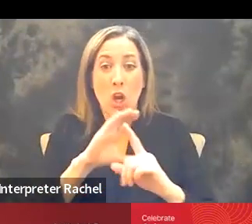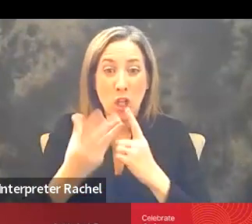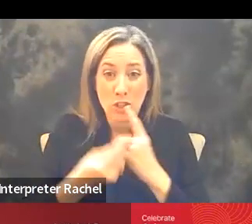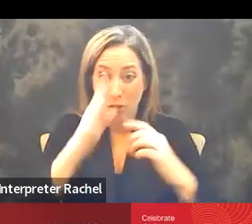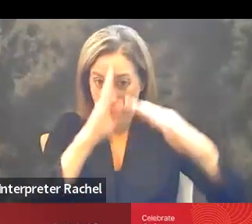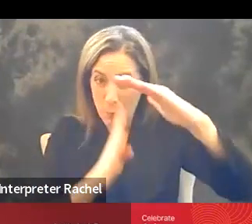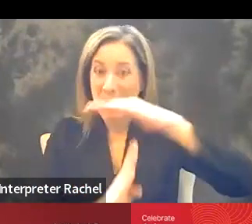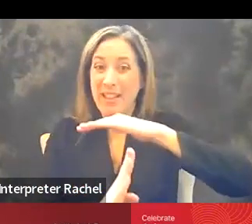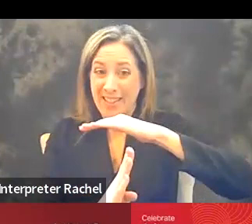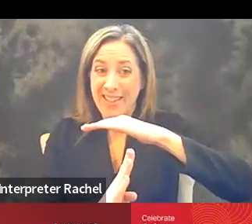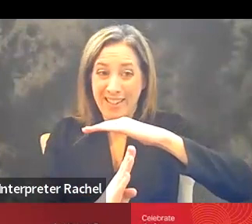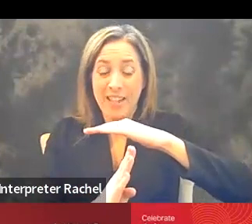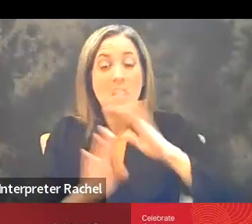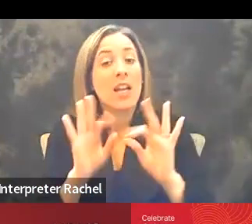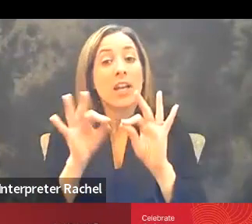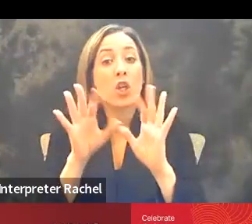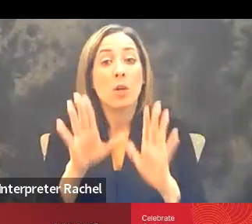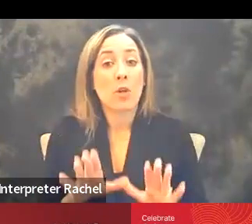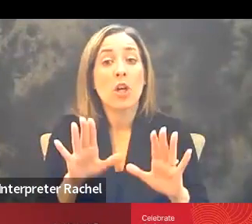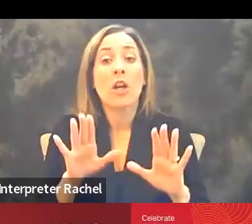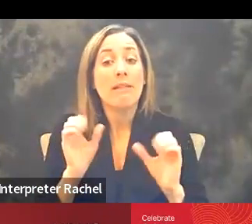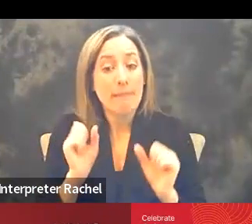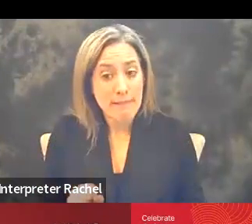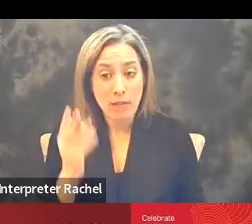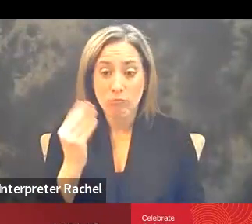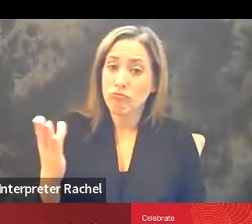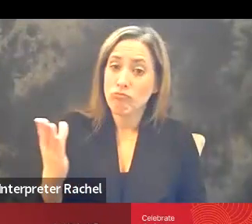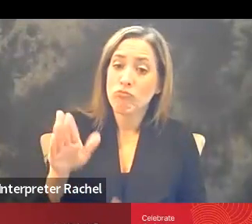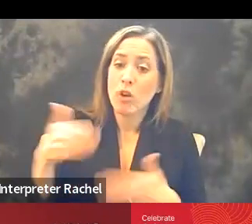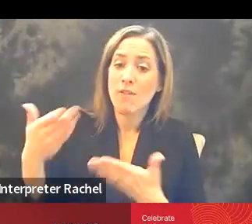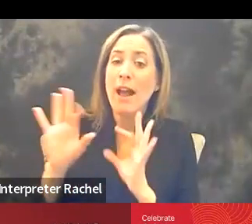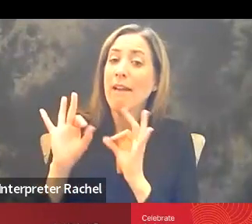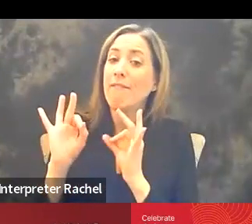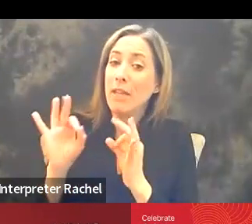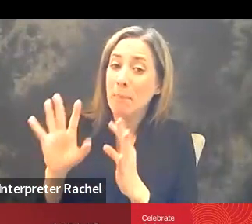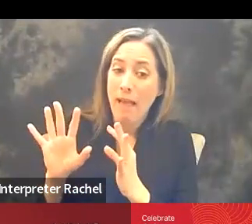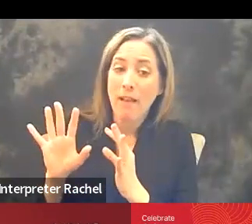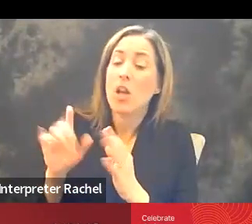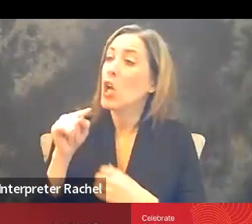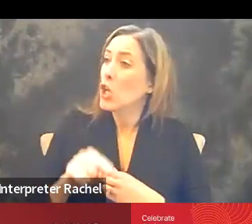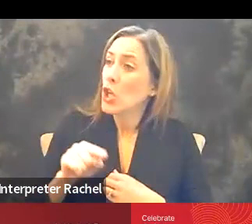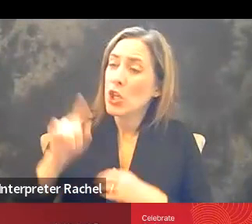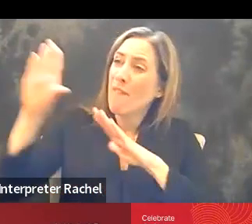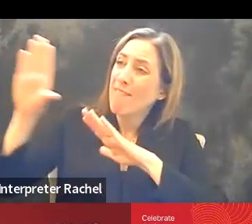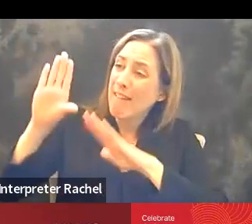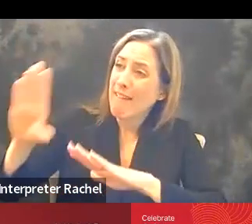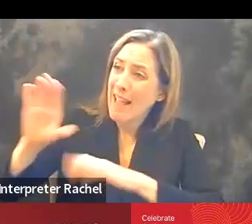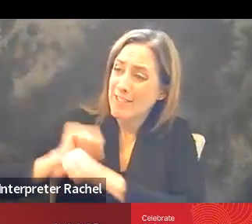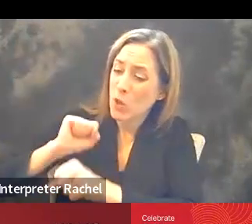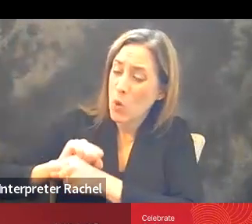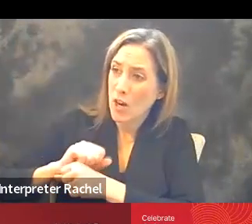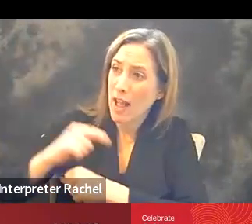think this is where interpreters can say, like, you can do the feedback sandwich of like, you did a fantastic job on X, but I noticed